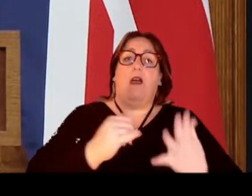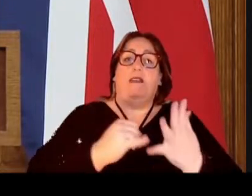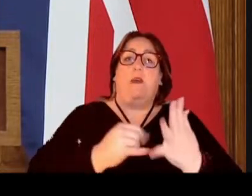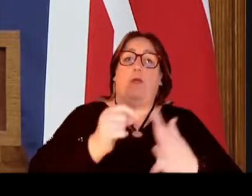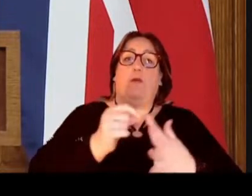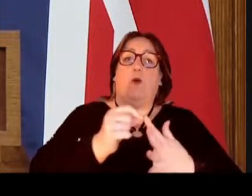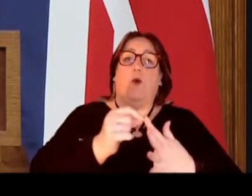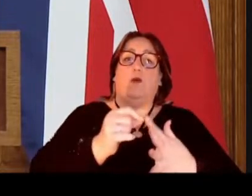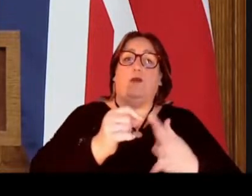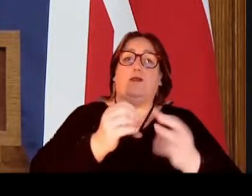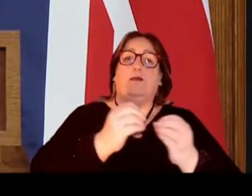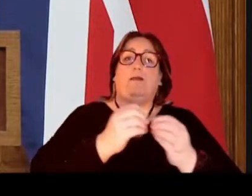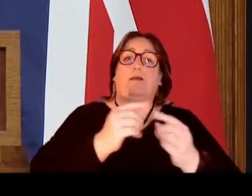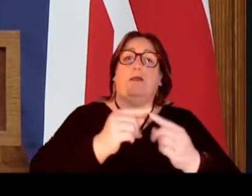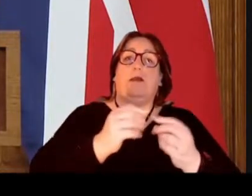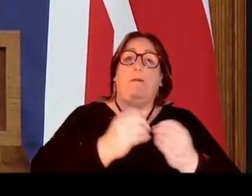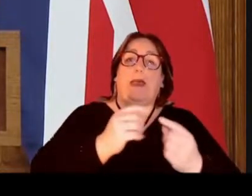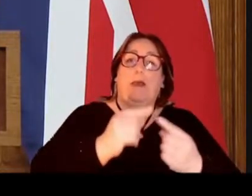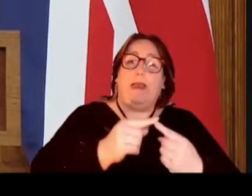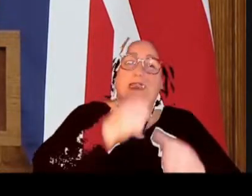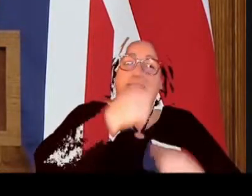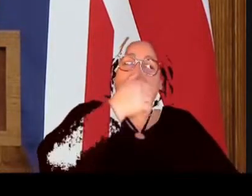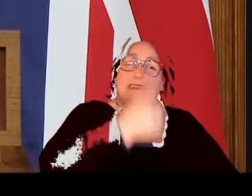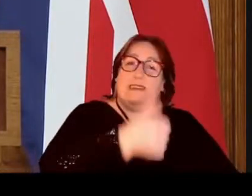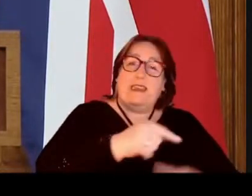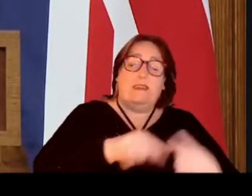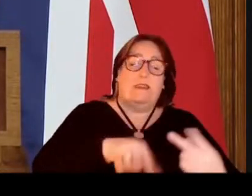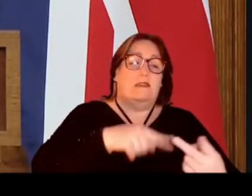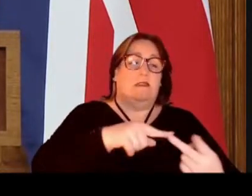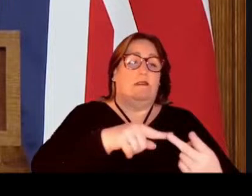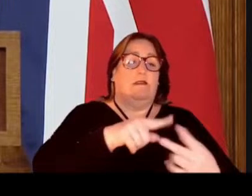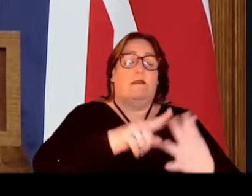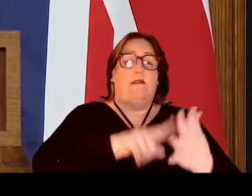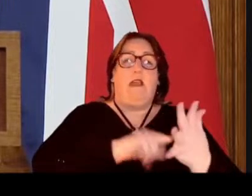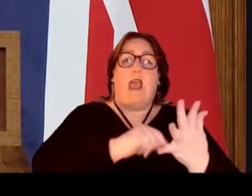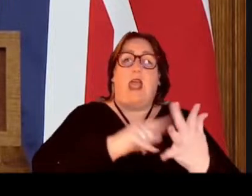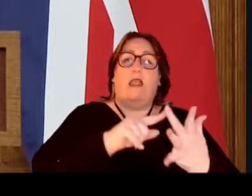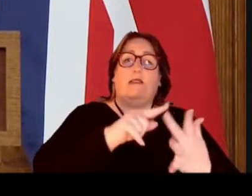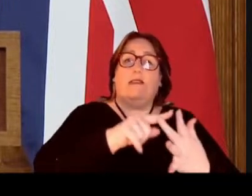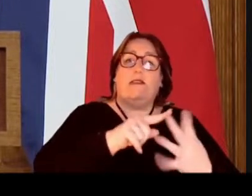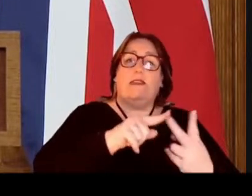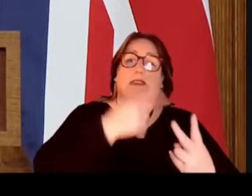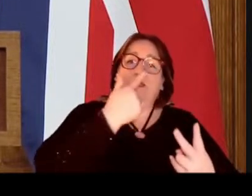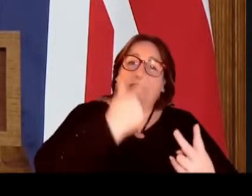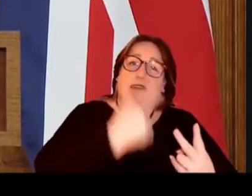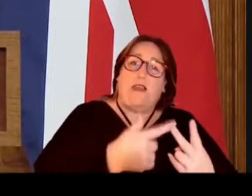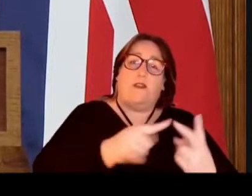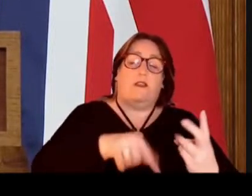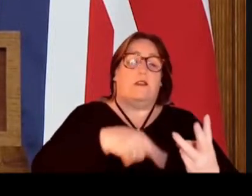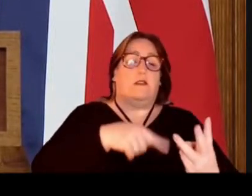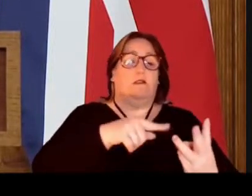old. Elsie, 7. Alice, 9.